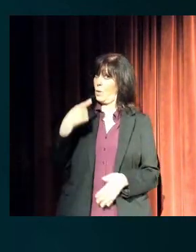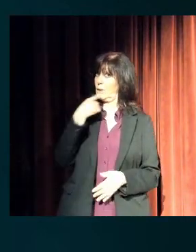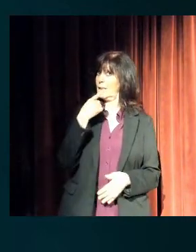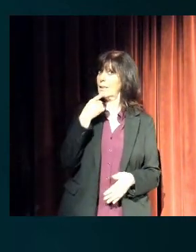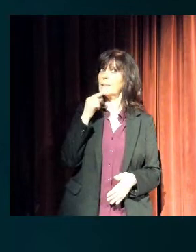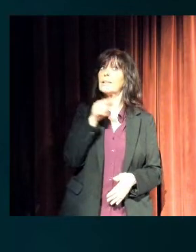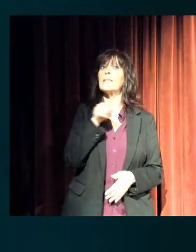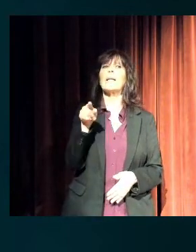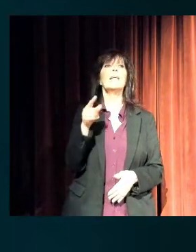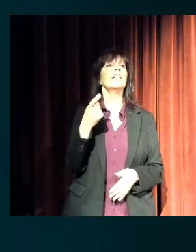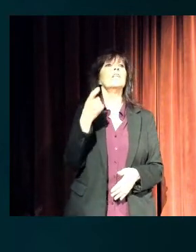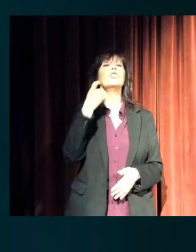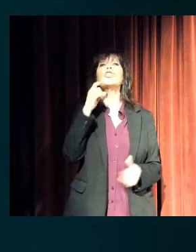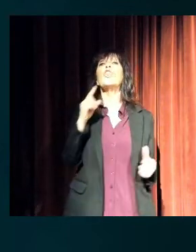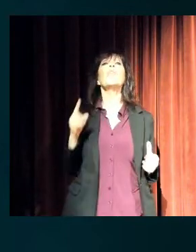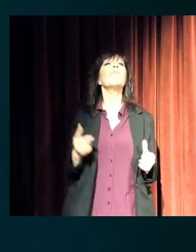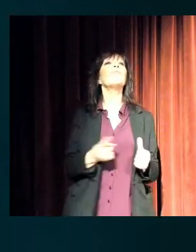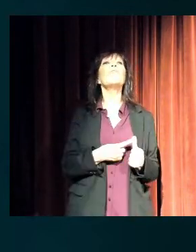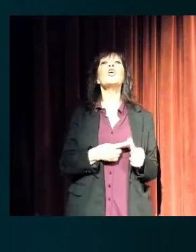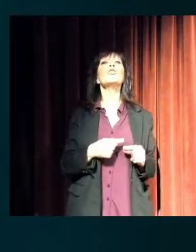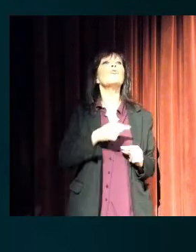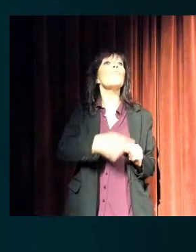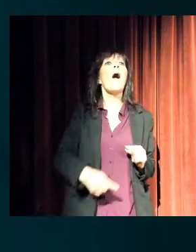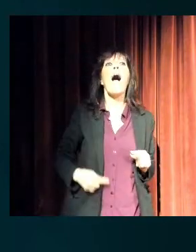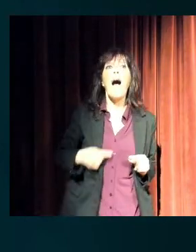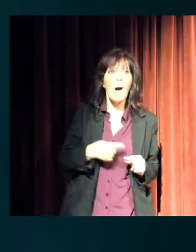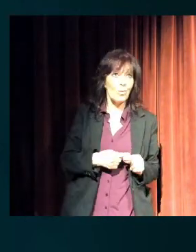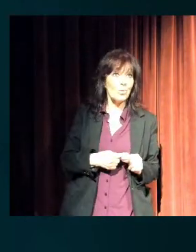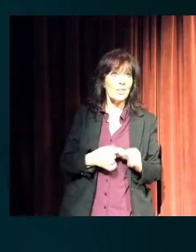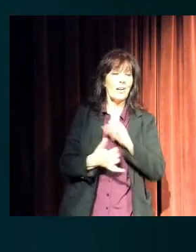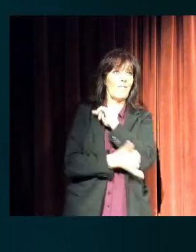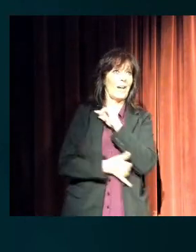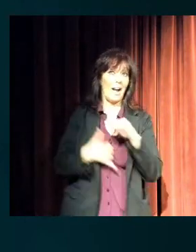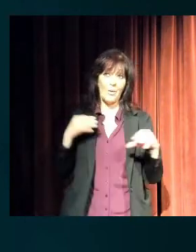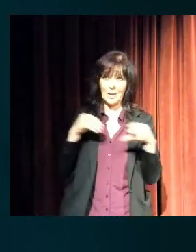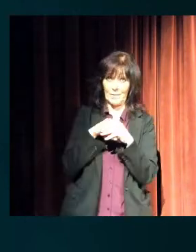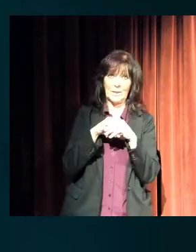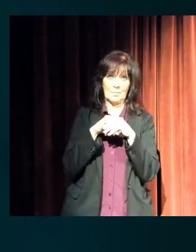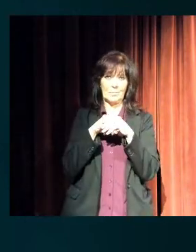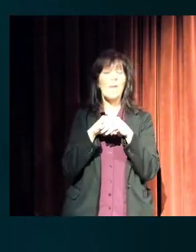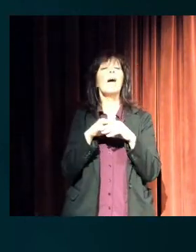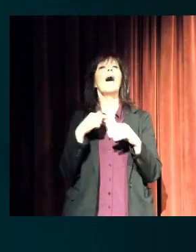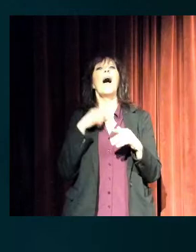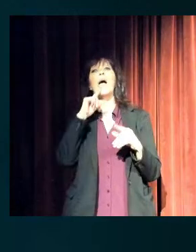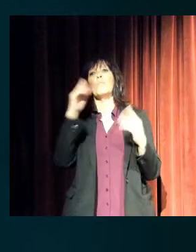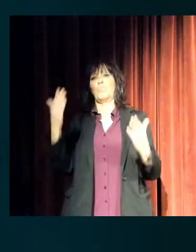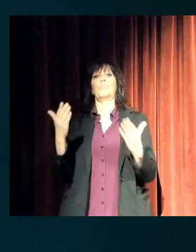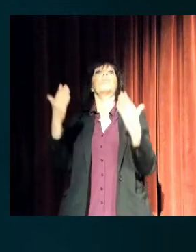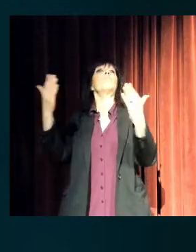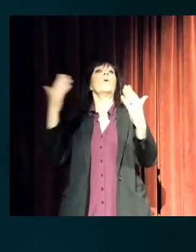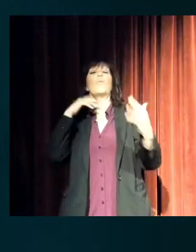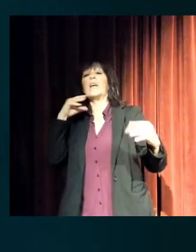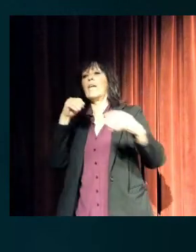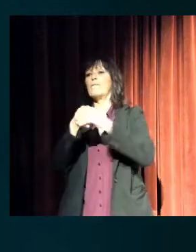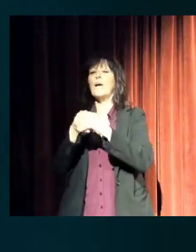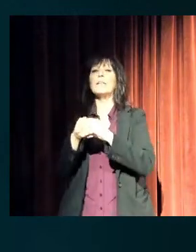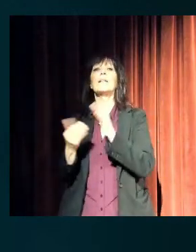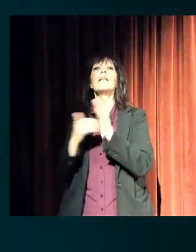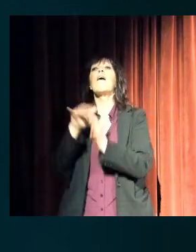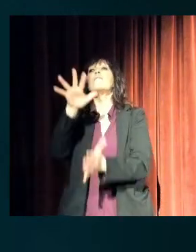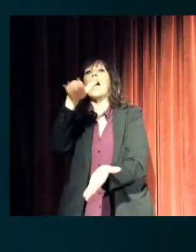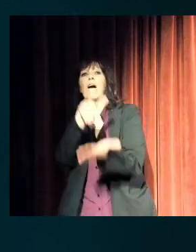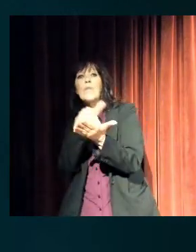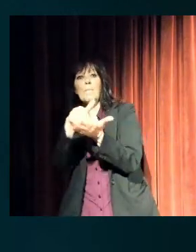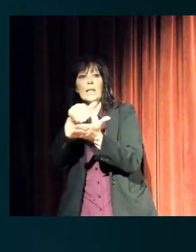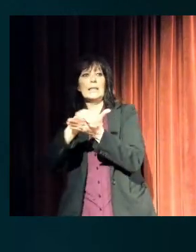say was just the first round of county investment. I am proposing that we invest another $5